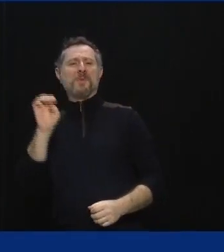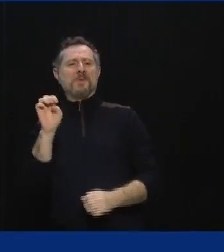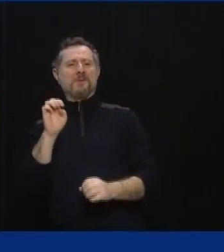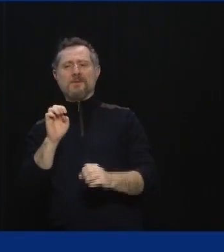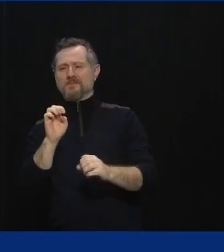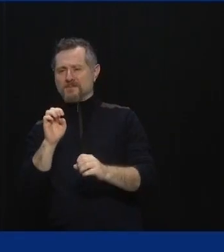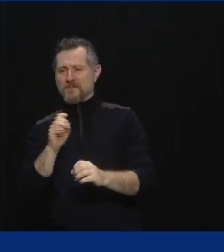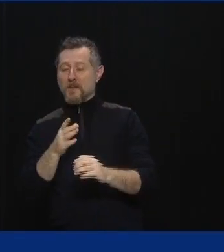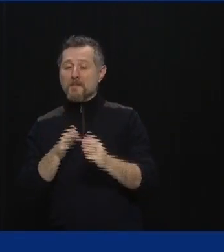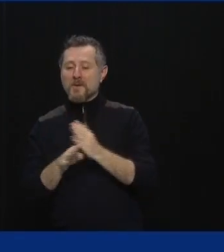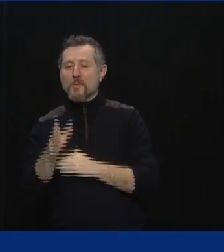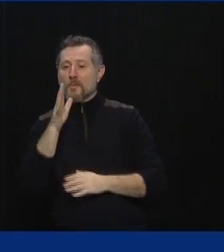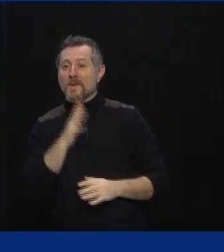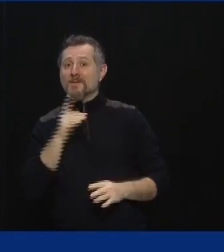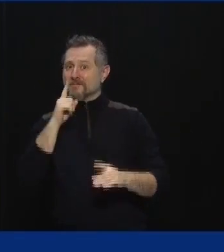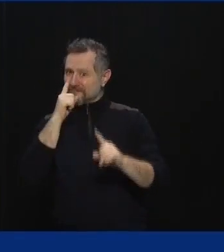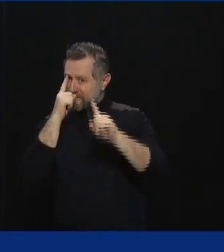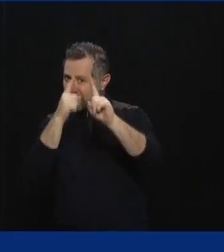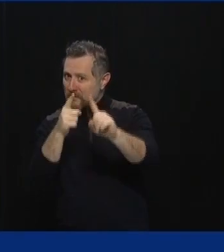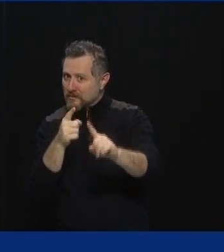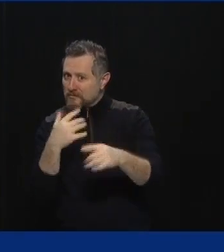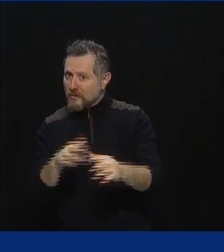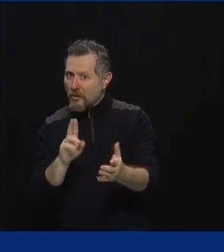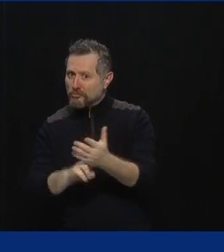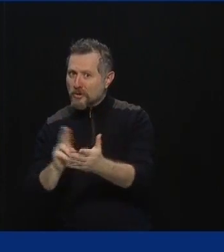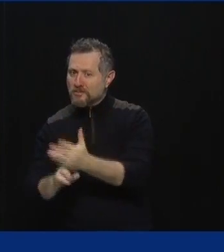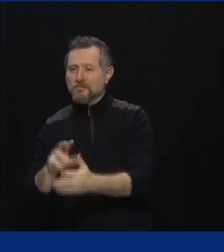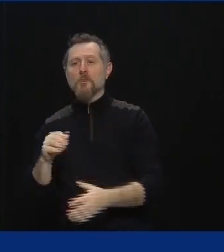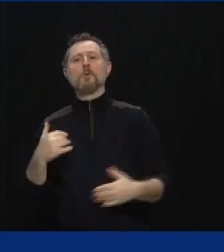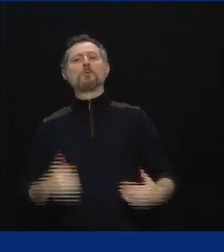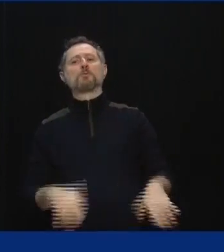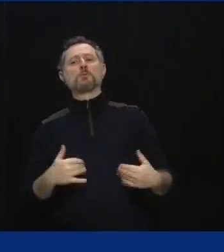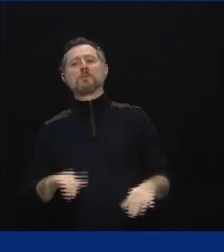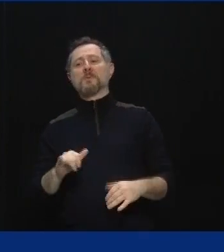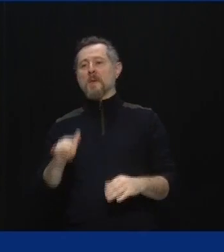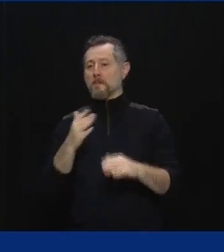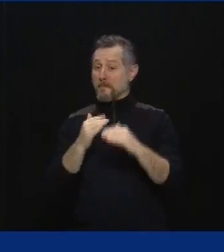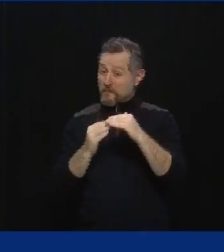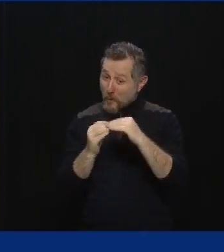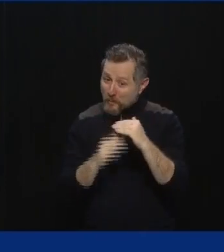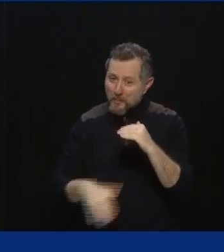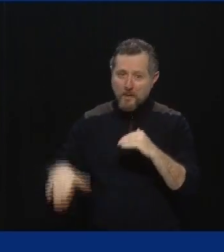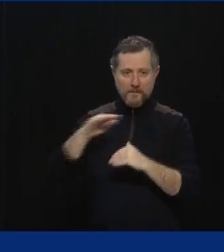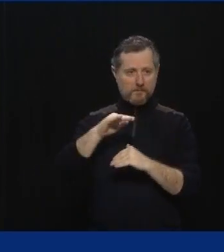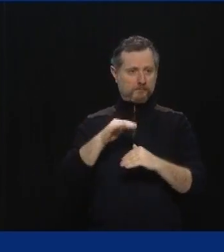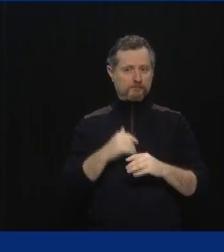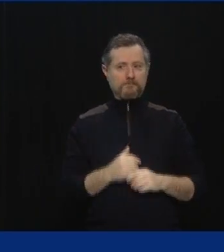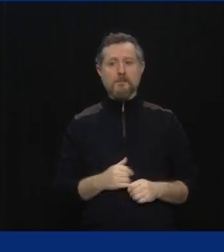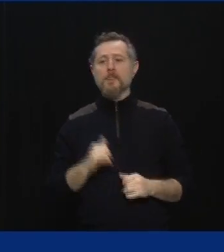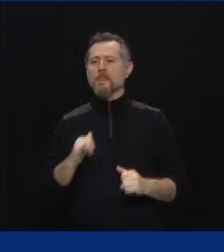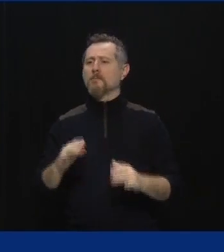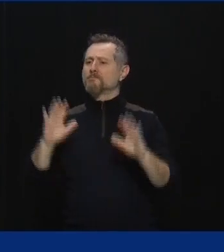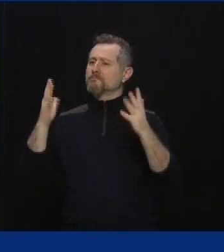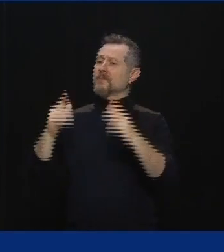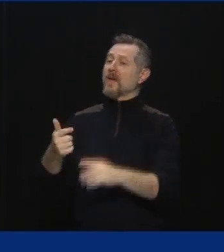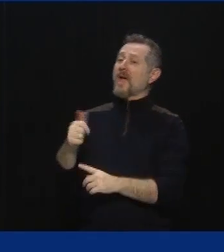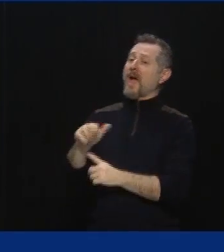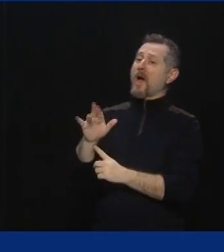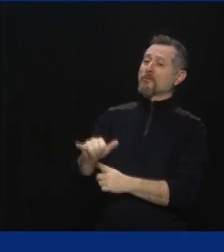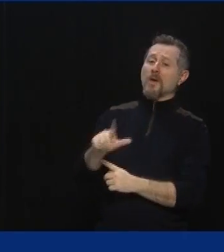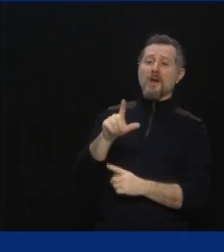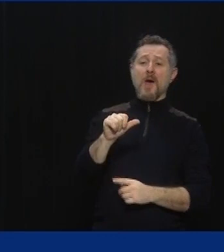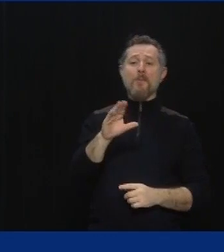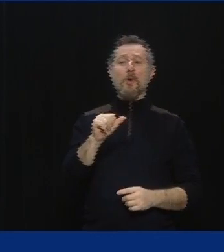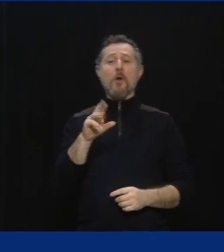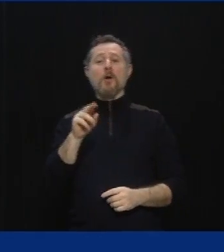30% and beyond. 30% and beyond. To Gary LaBarbera, President of the Building and